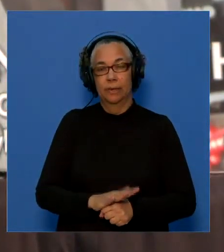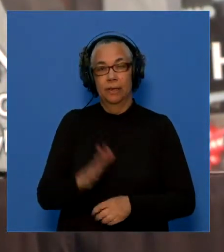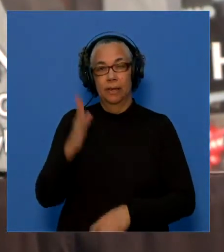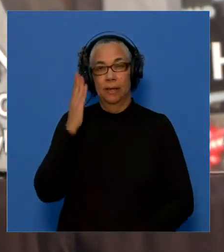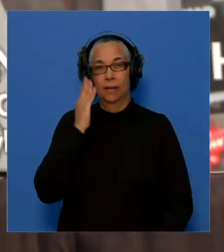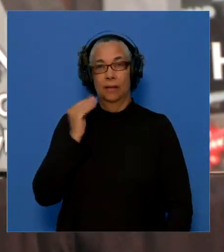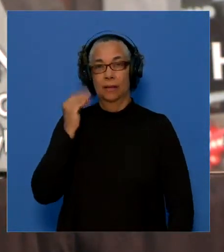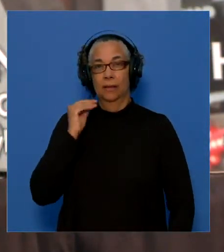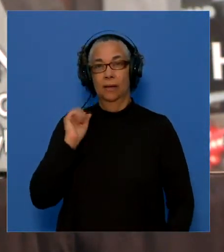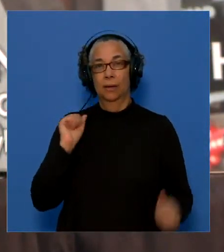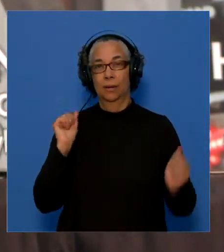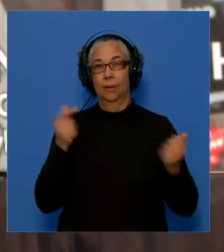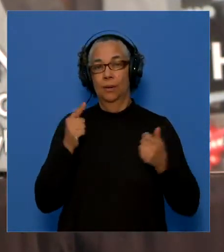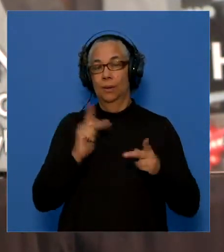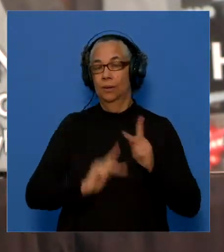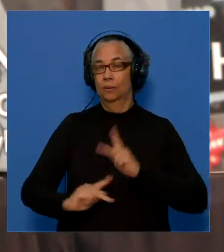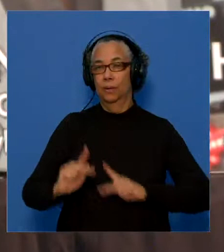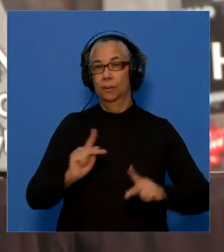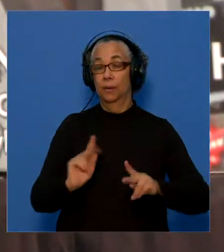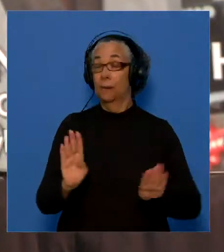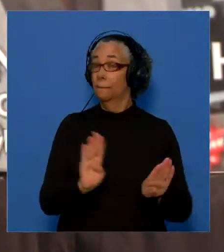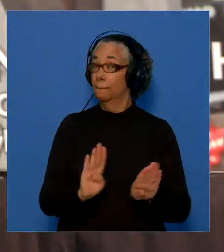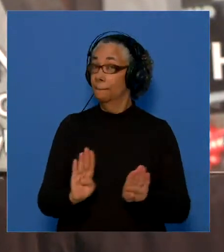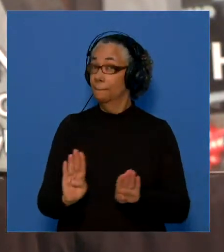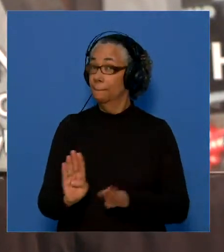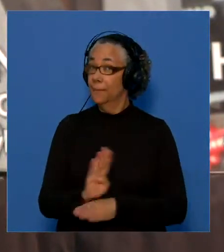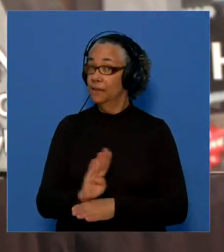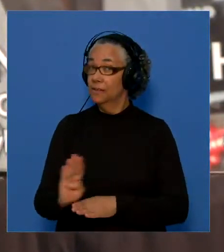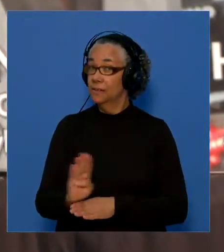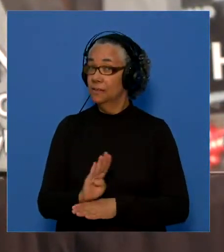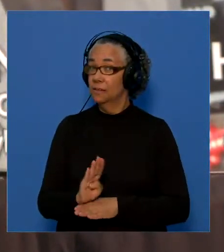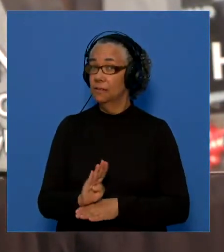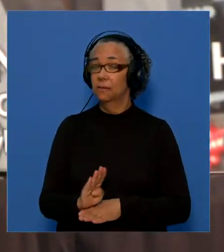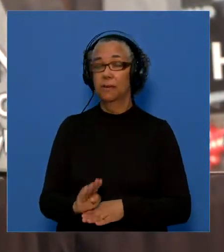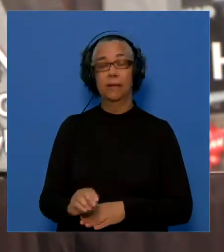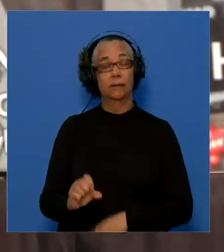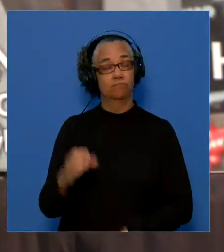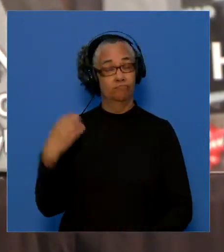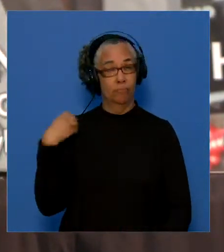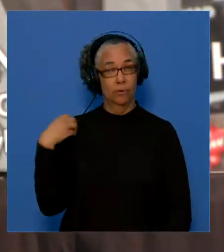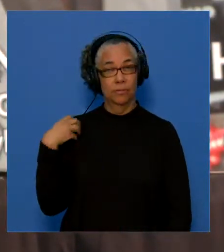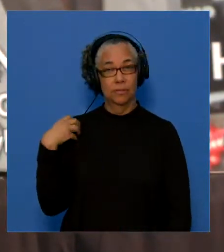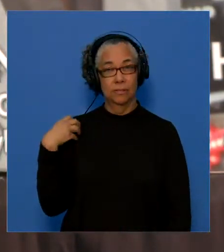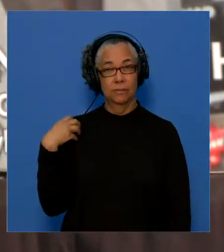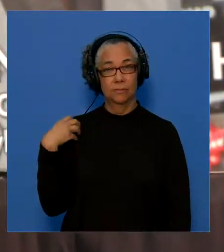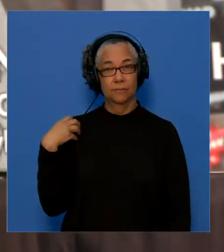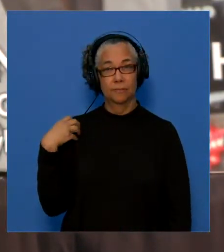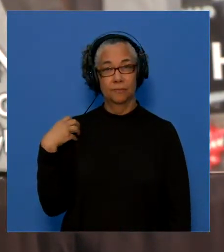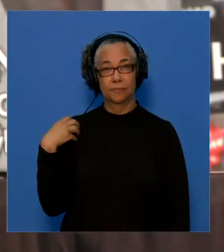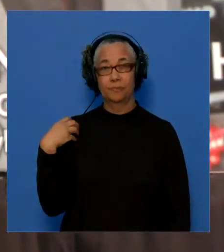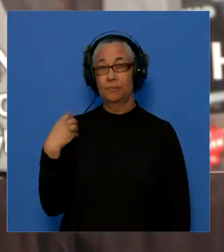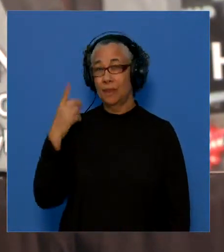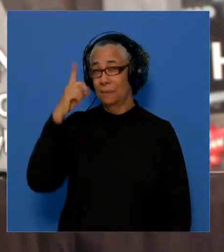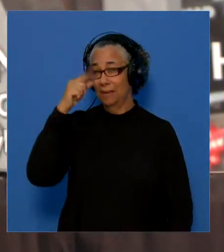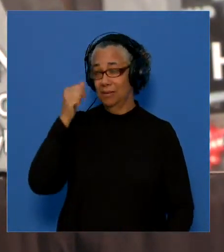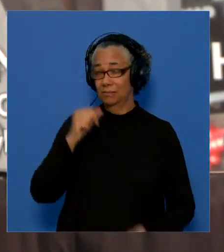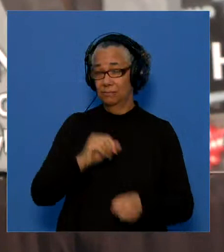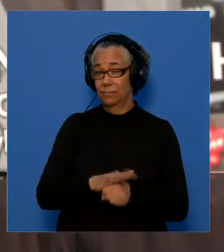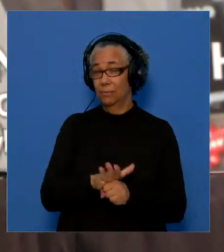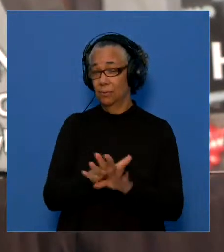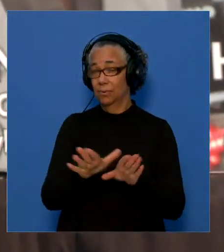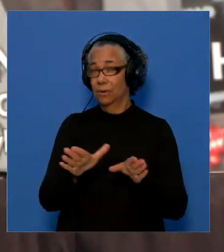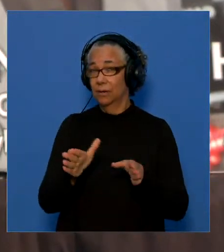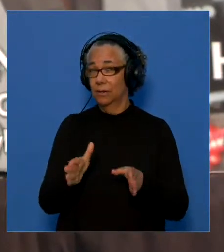all residents, businesses, and employees due to the pandemic.